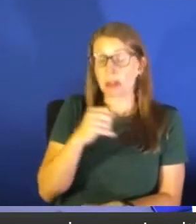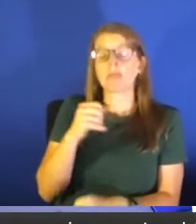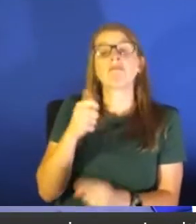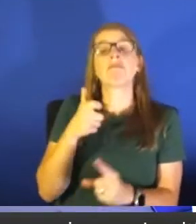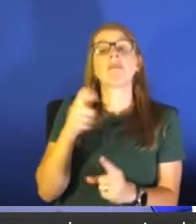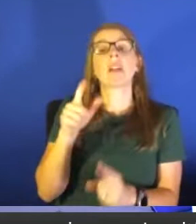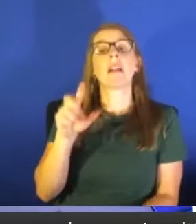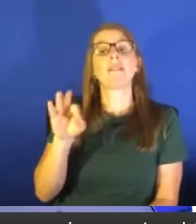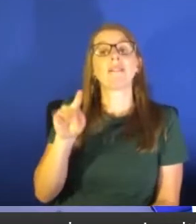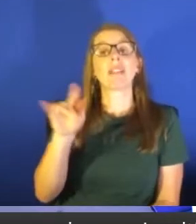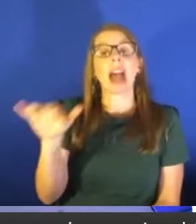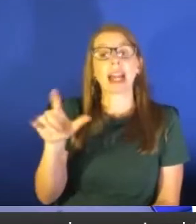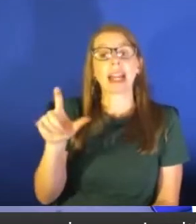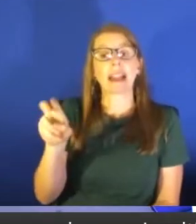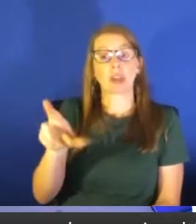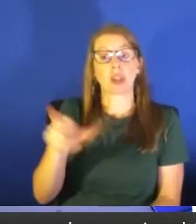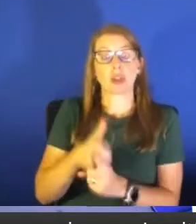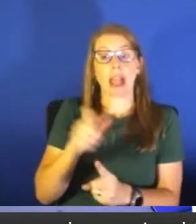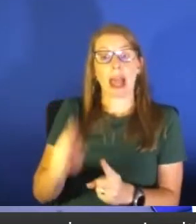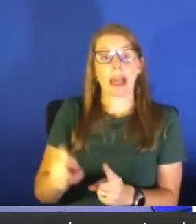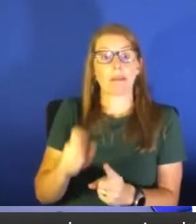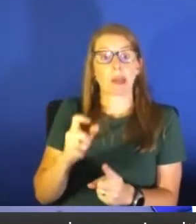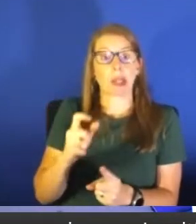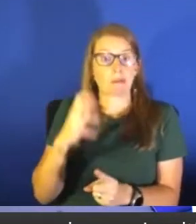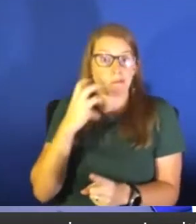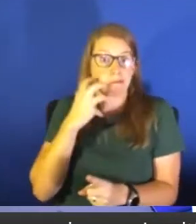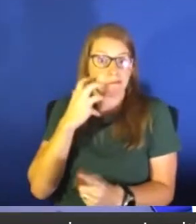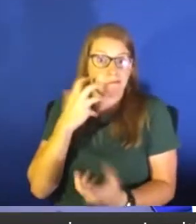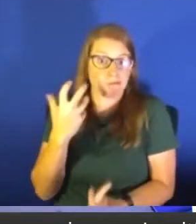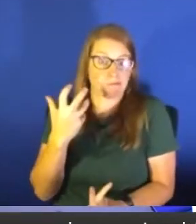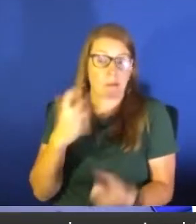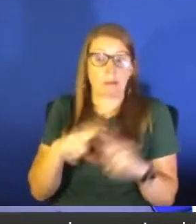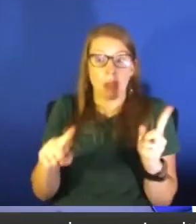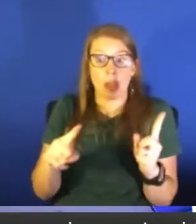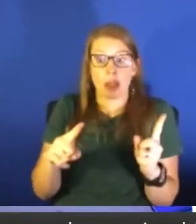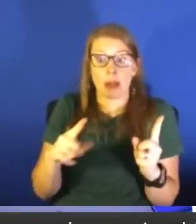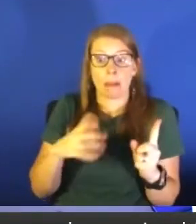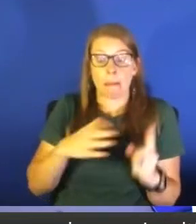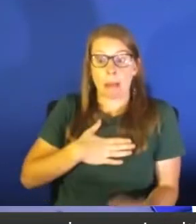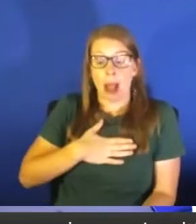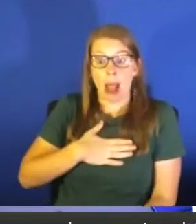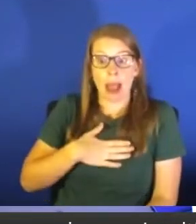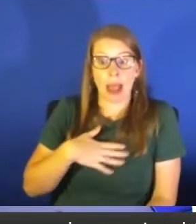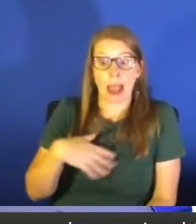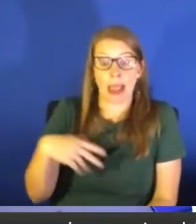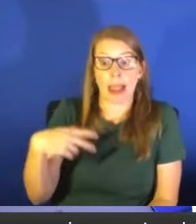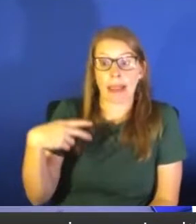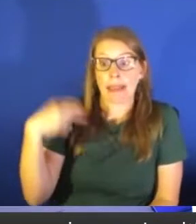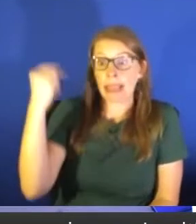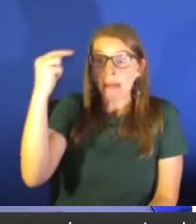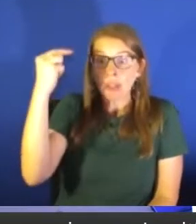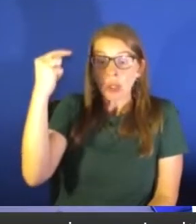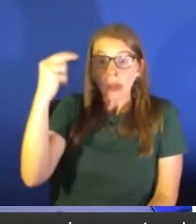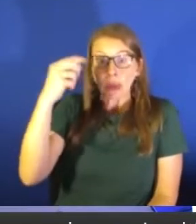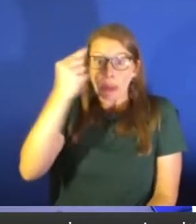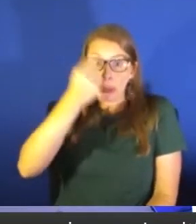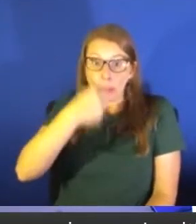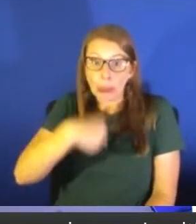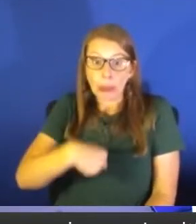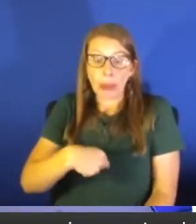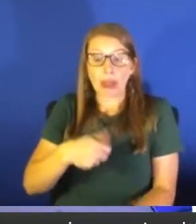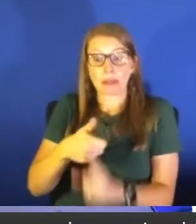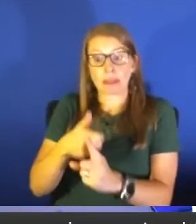fatty liver, you had to be overweight. But my nephew, who's lean and thin,